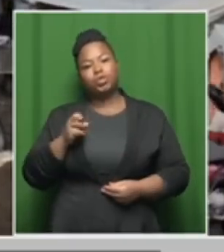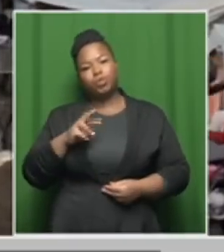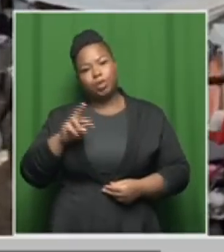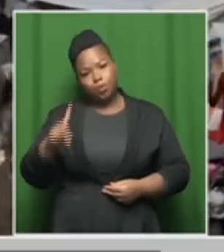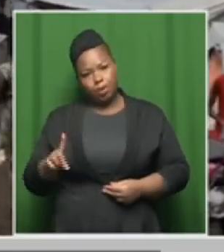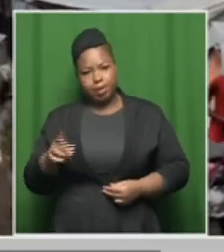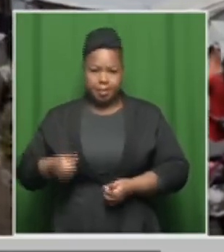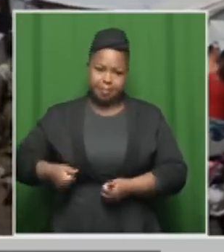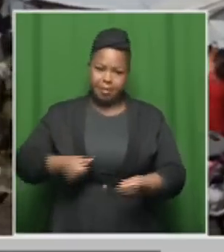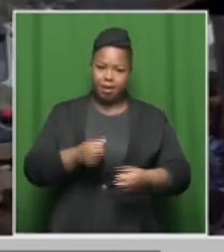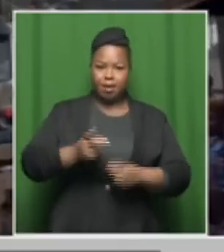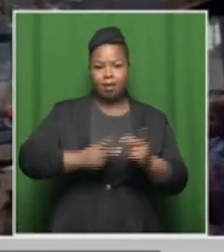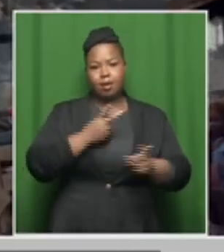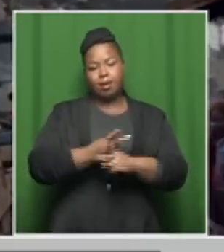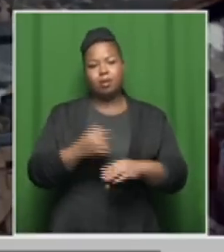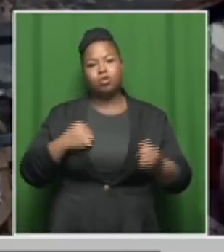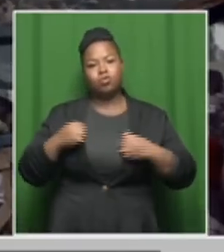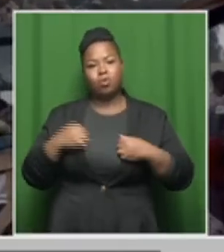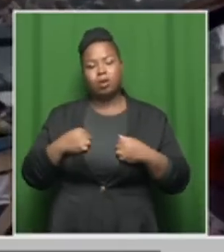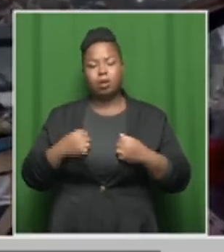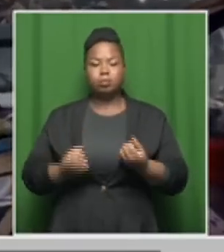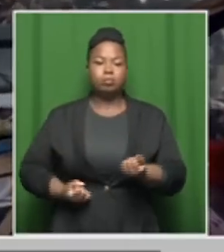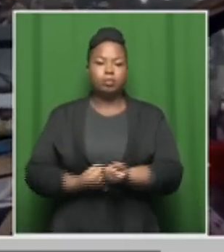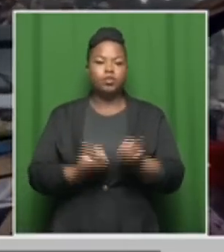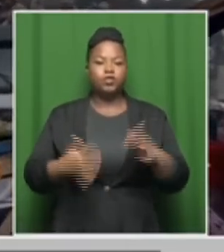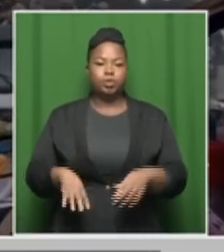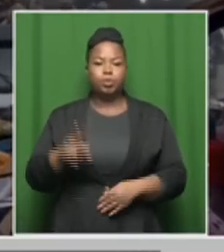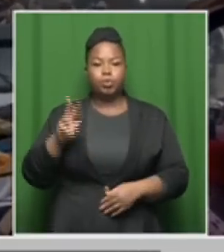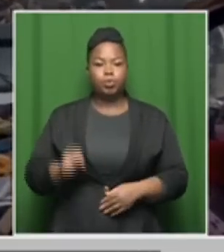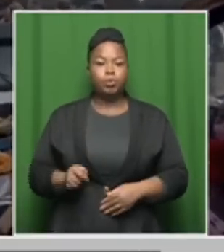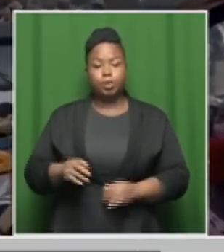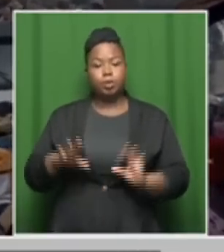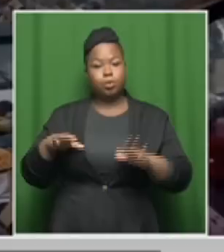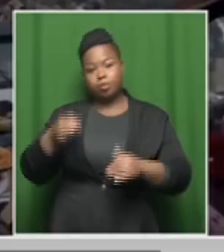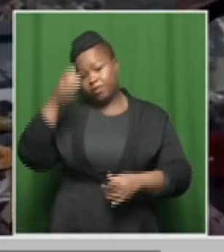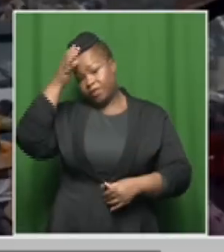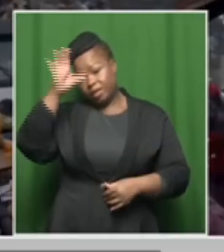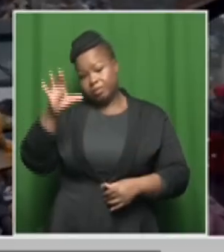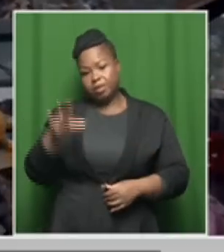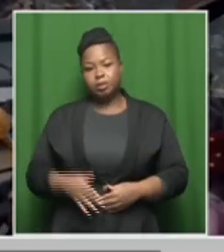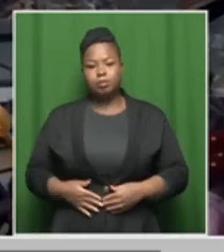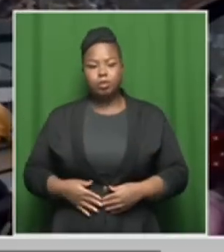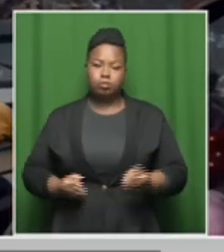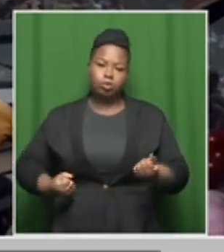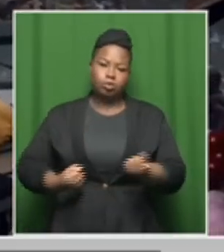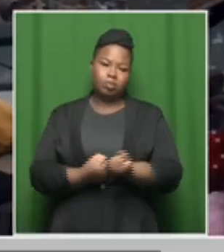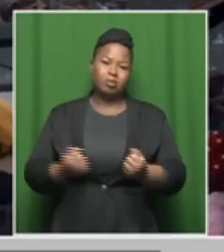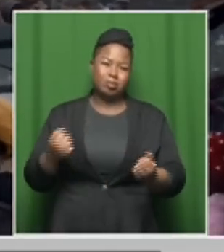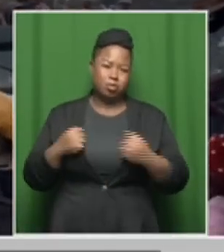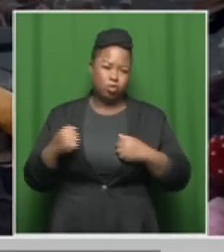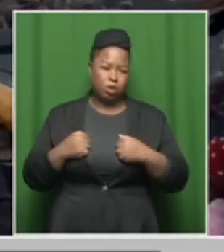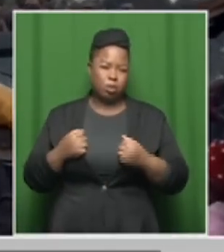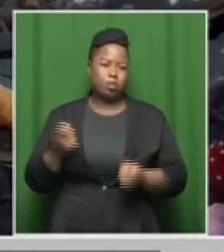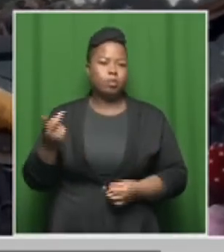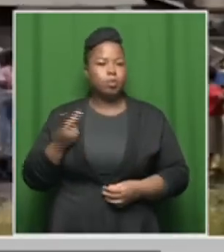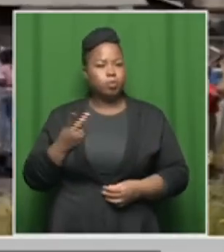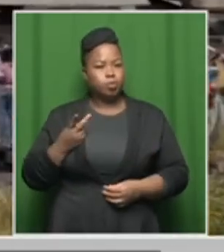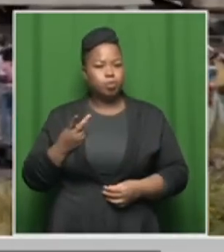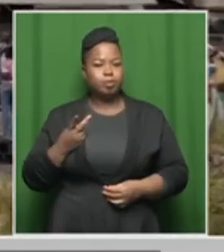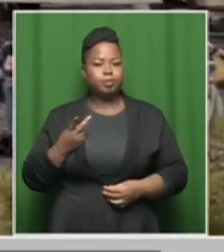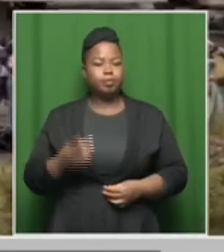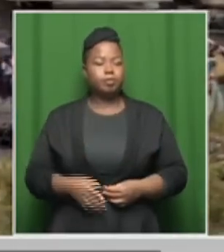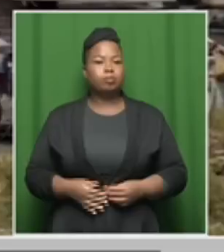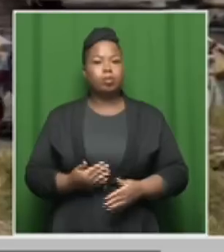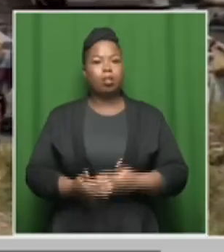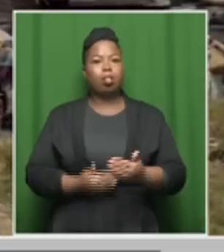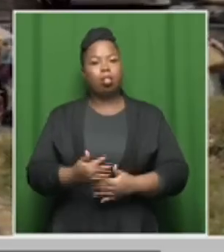supported by Rwanda, and that's been documented by the UN group of experts, so supported by Rwanda, and have then been